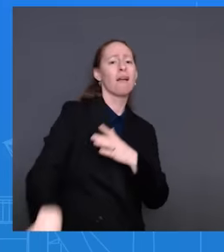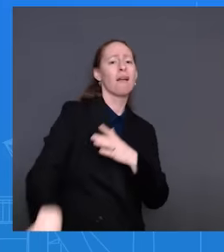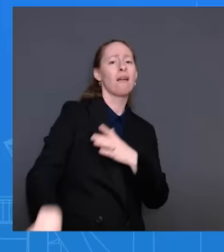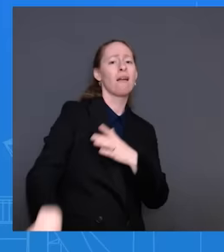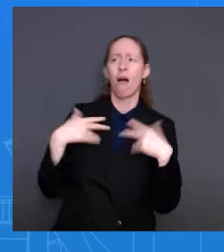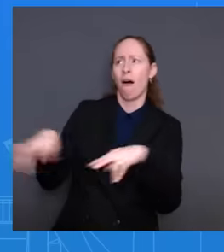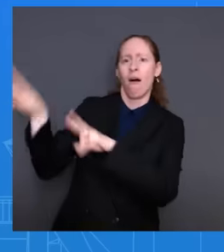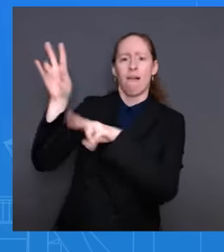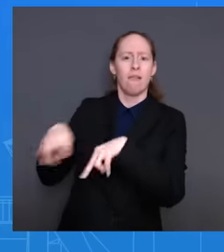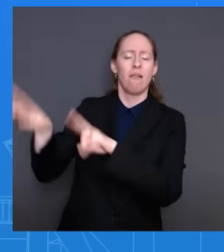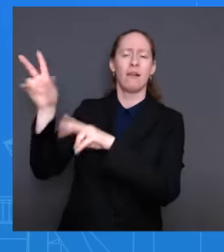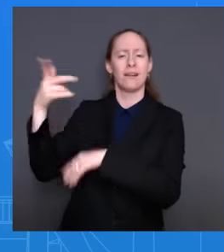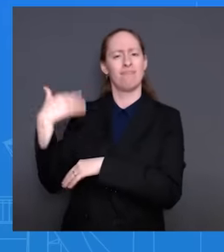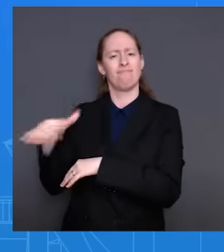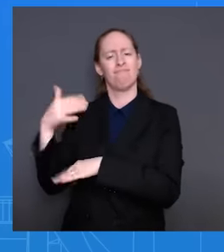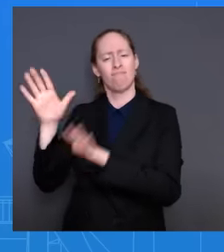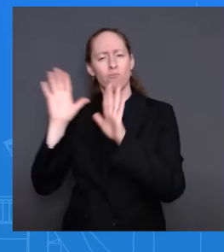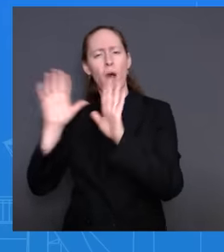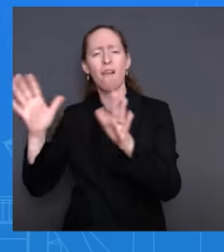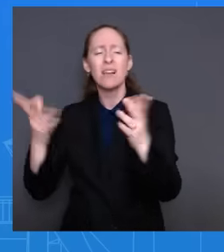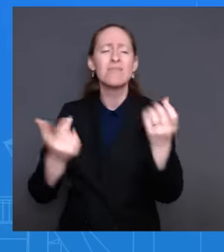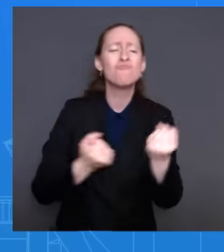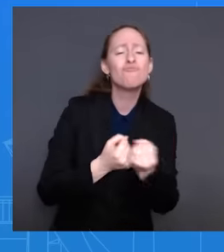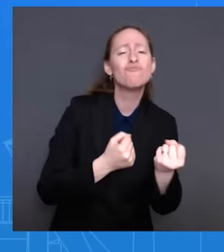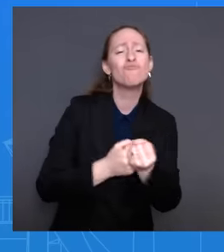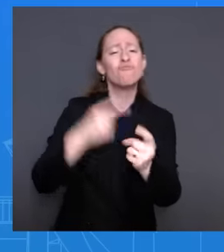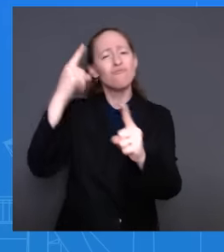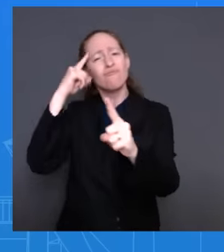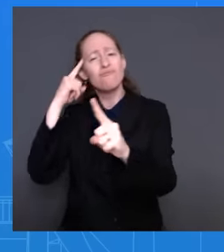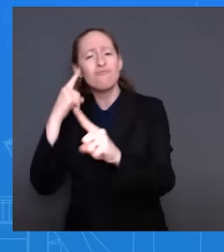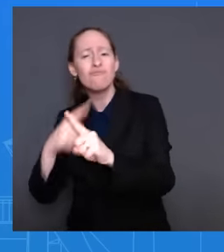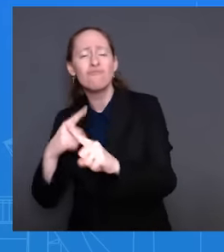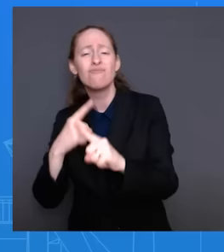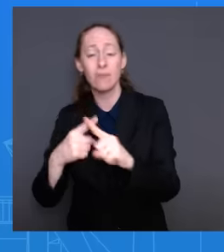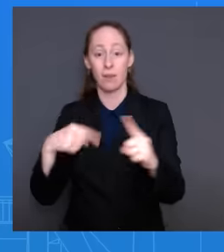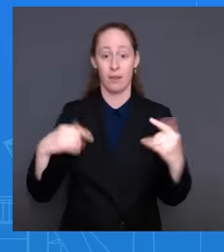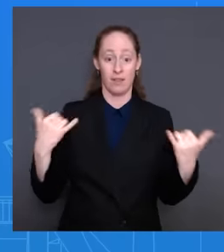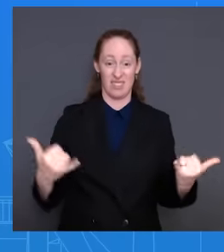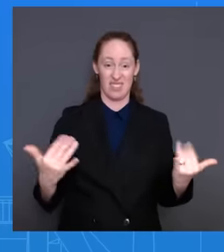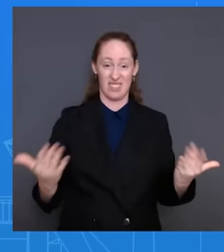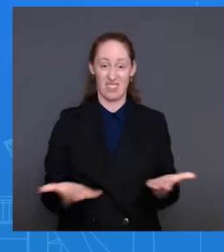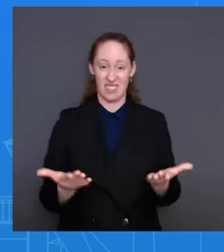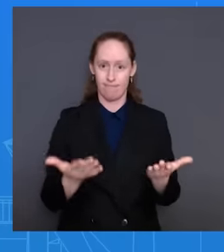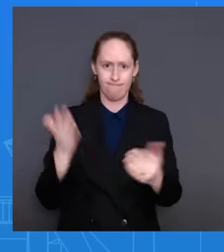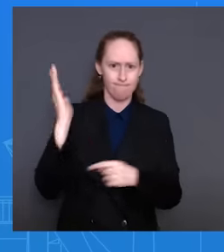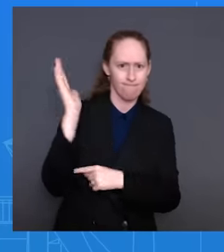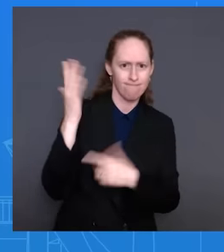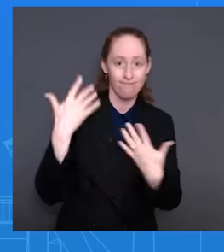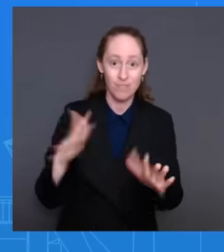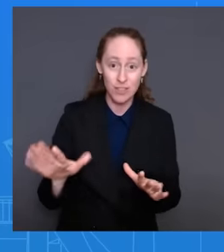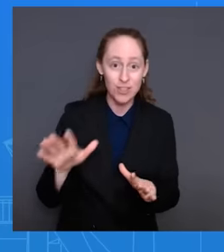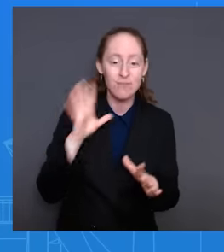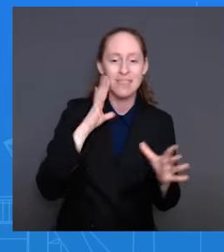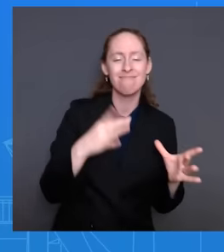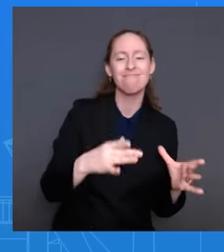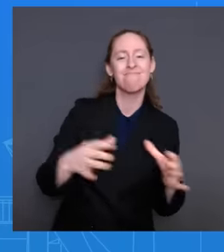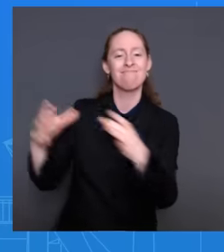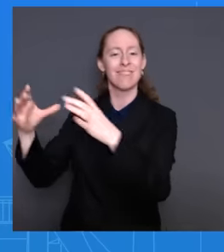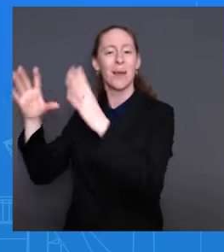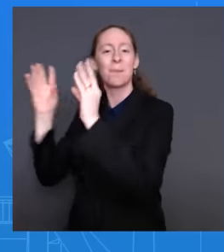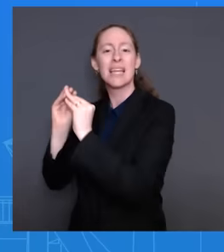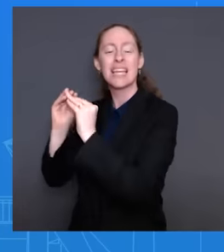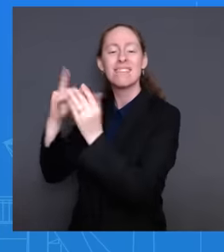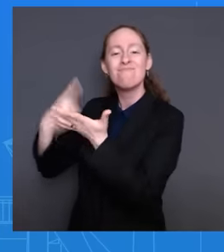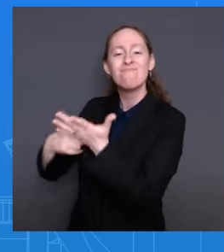in a discussion about Asian inclusion, representation, and diversity, as well as addressing an anti-Asian